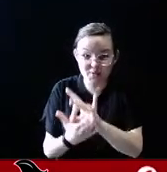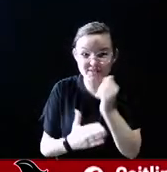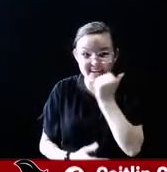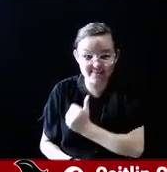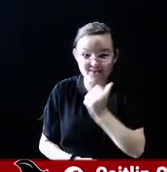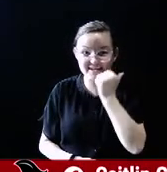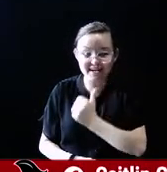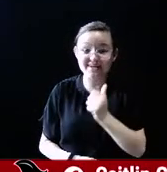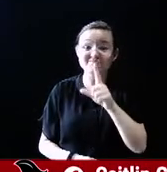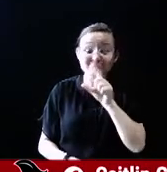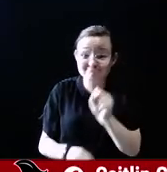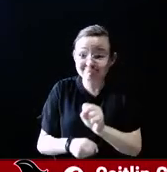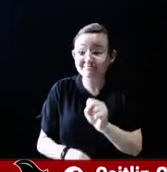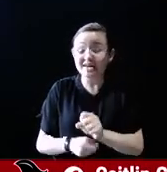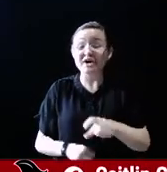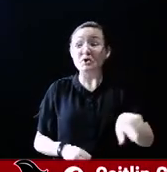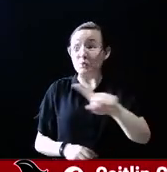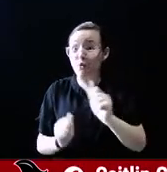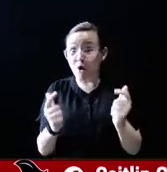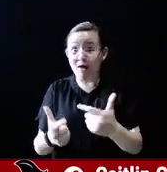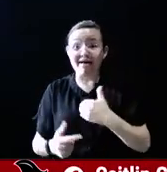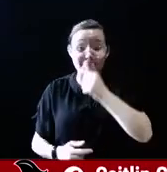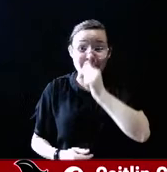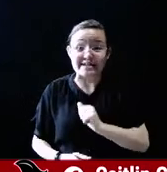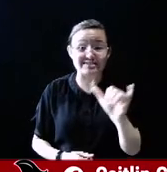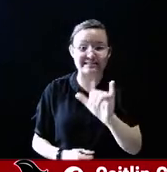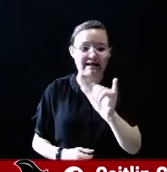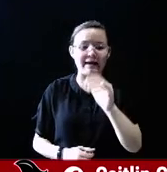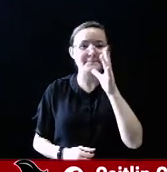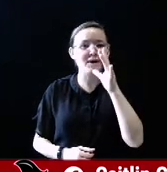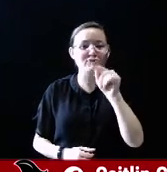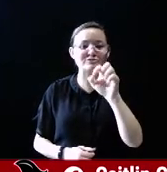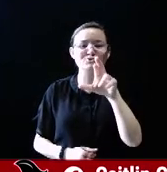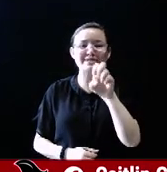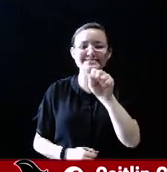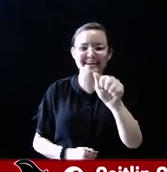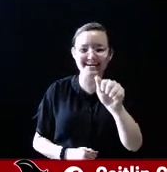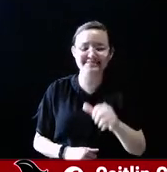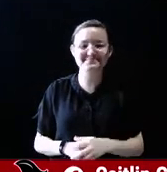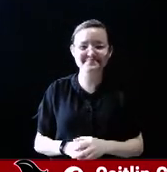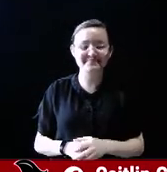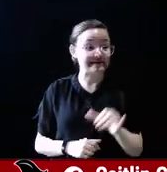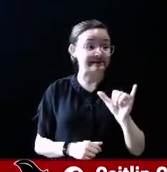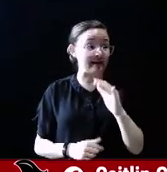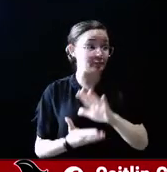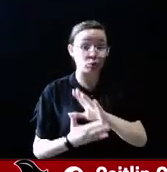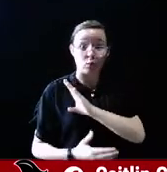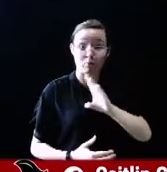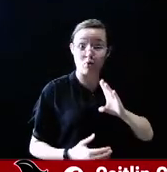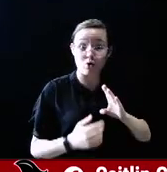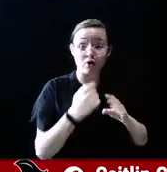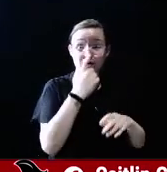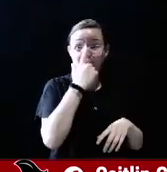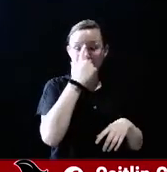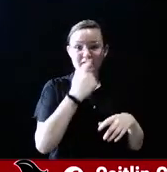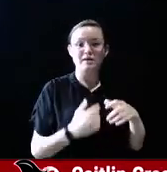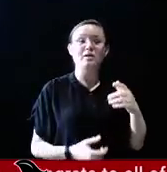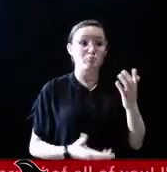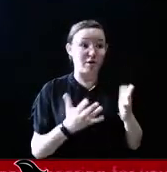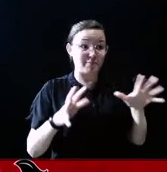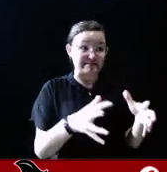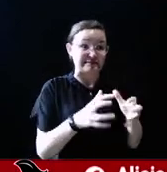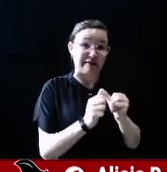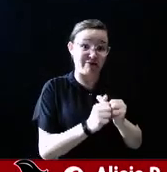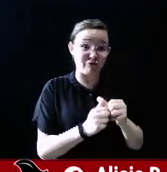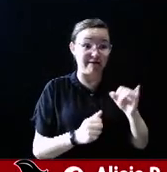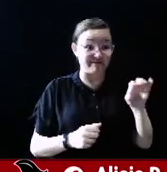You truly have the collective patience of Mother Teresa. The same goes for the school board, which probably instinctually and collectively shivers